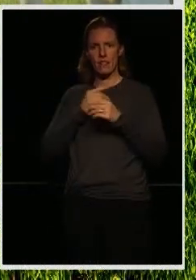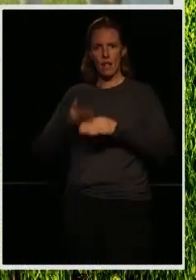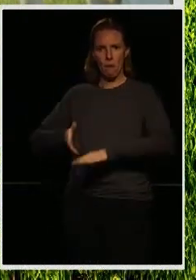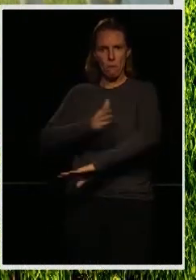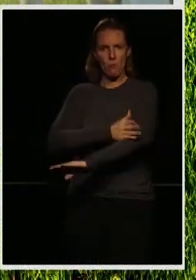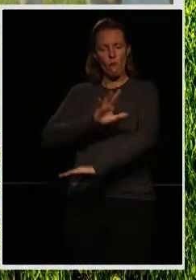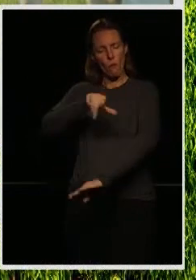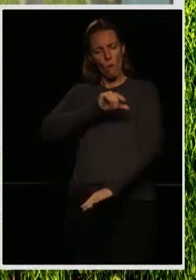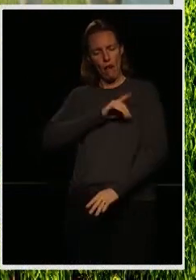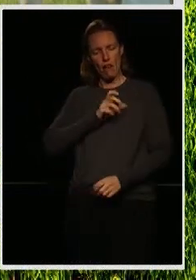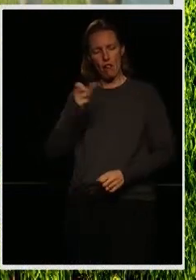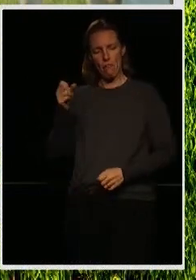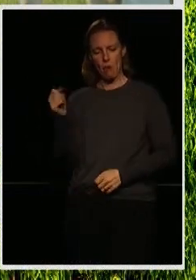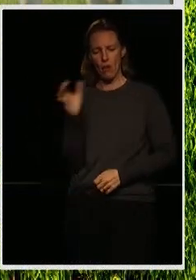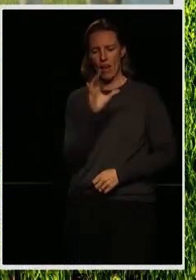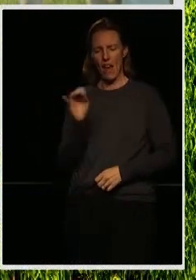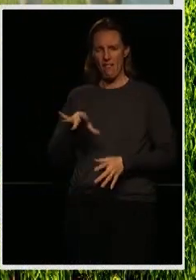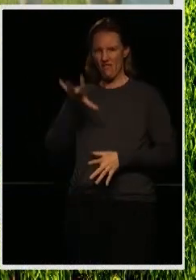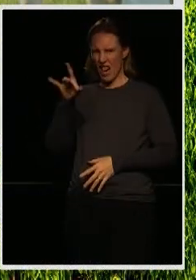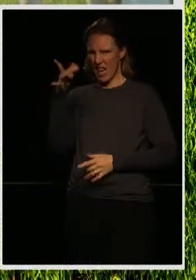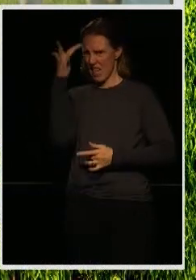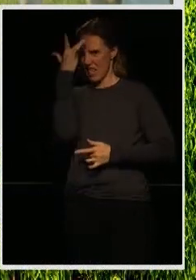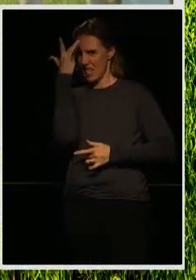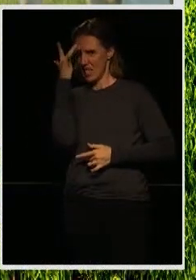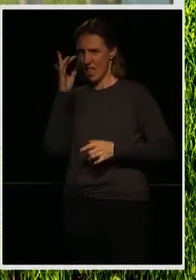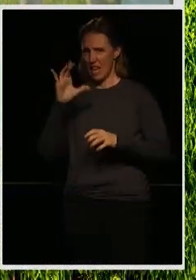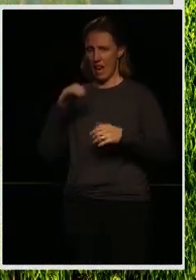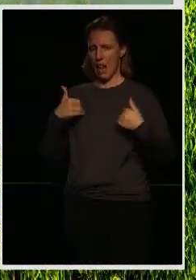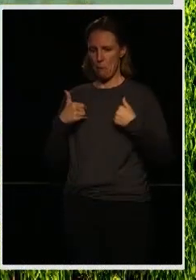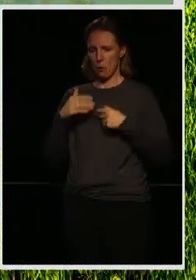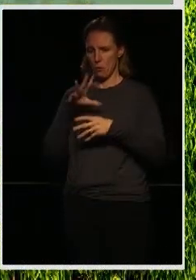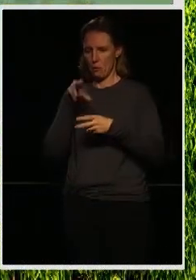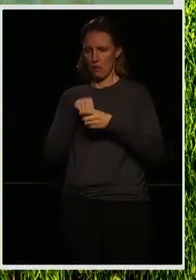quality of milk and find the sickest animals within a herd.